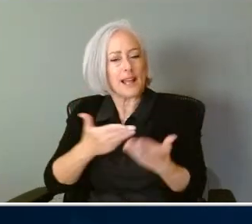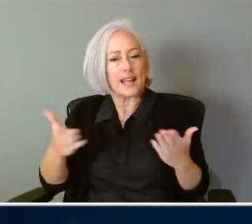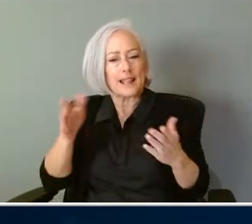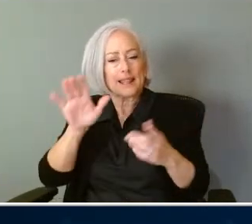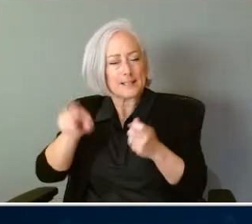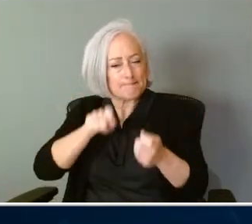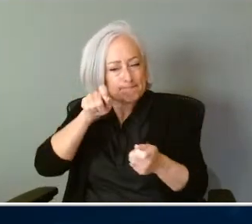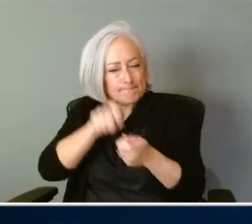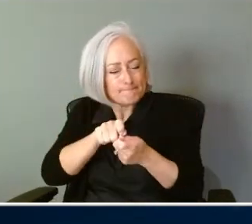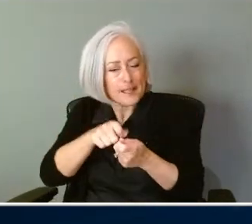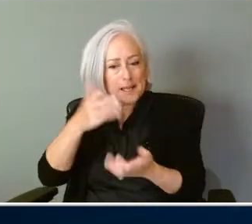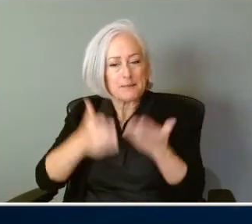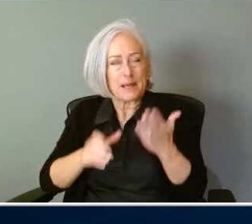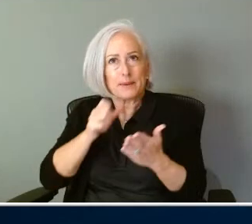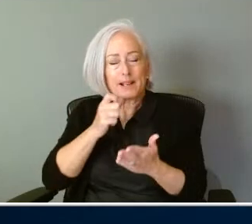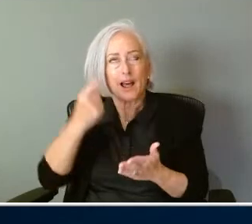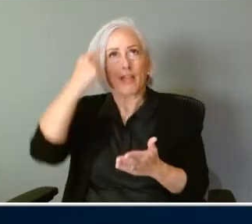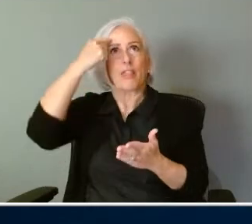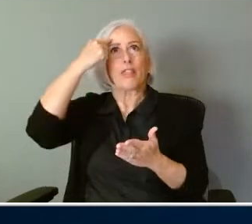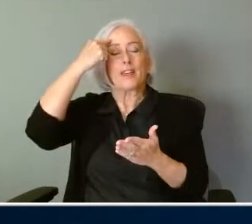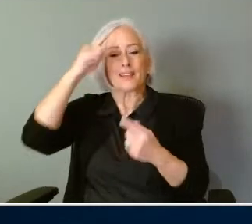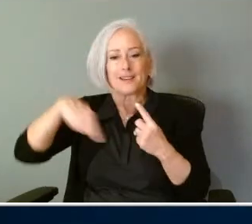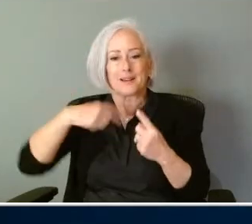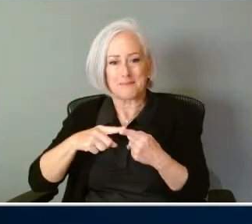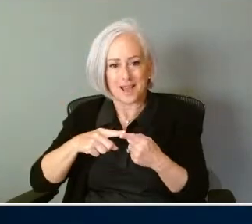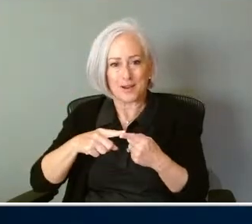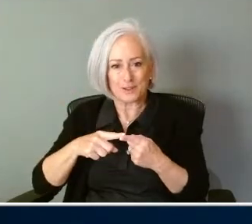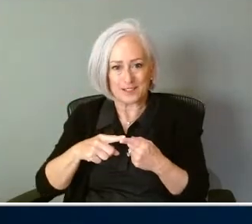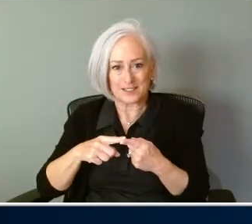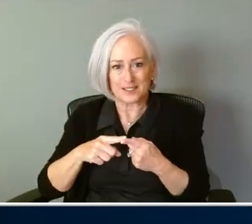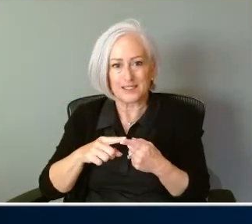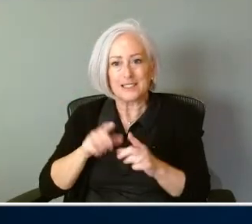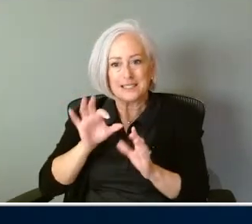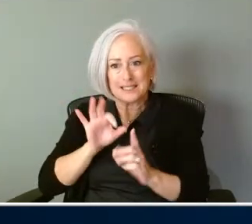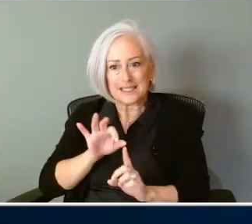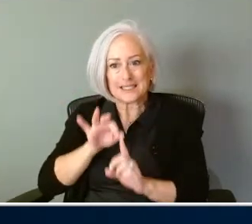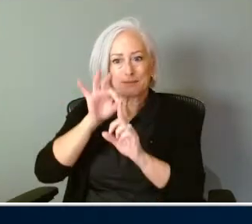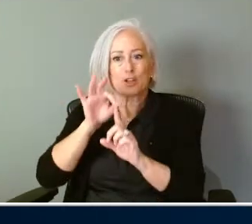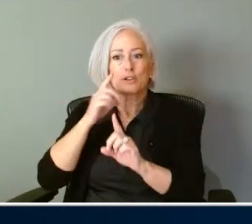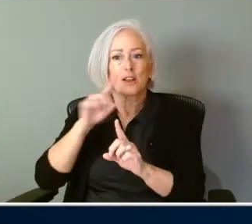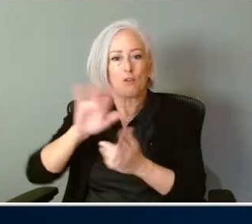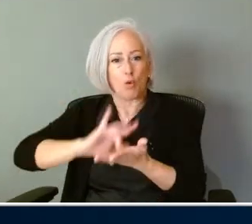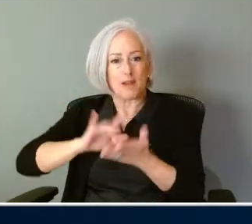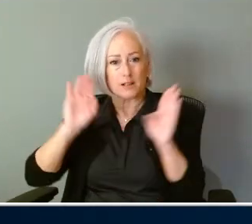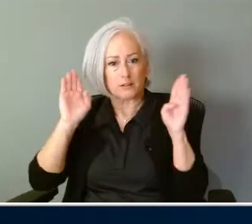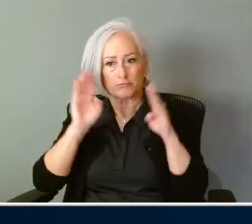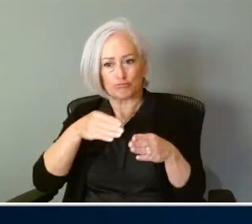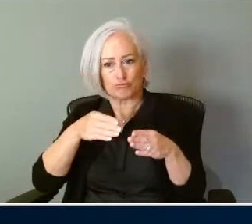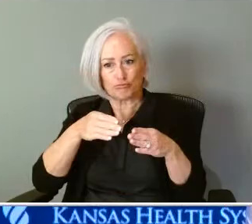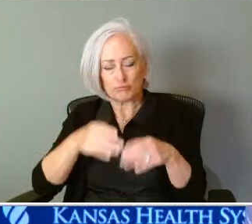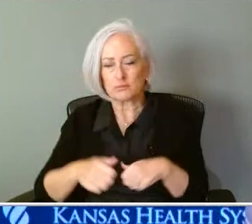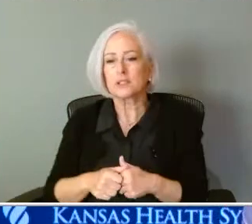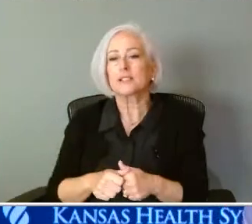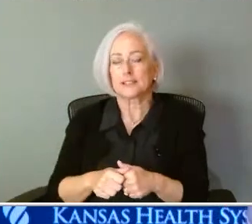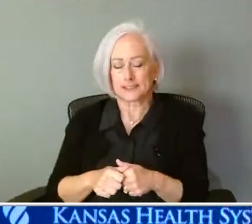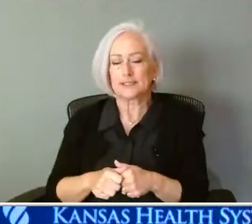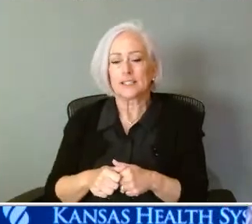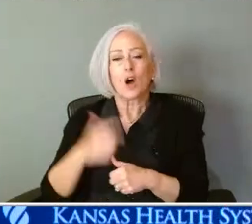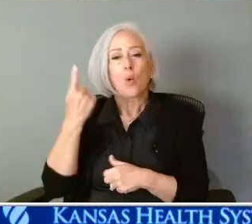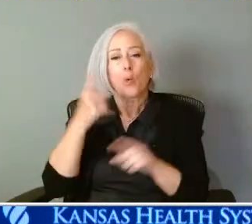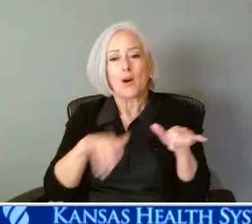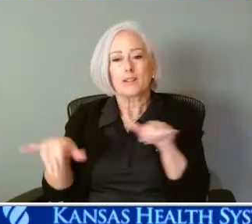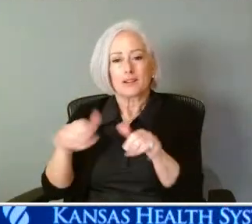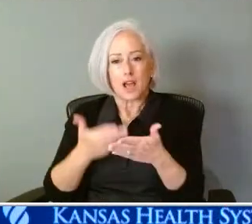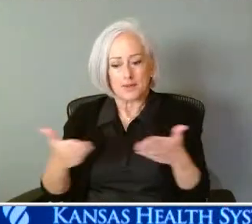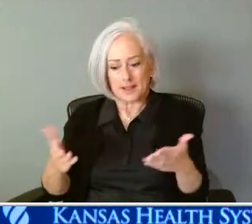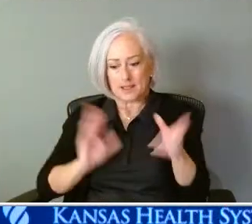not be on our list or front of mind, especially from a medical standpoint, that people should be thinking about? Definitely. One of the common things that gets forgotten when people go to the